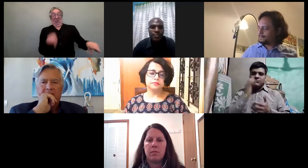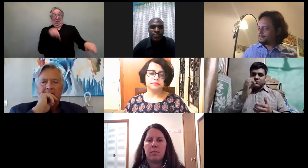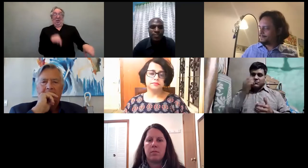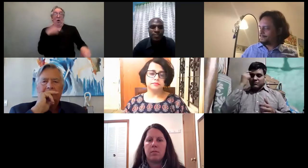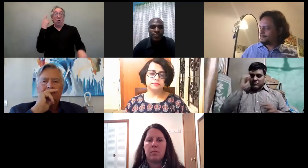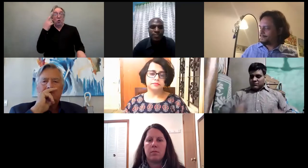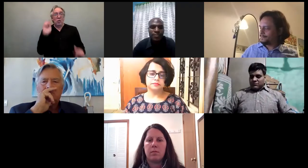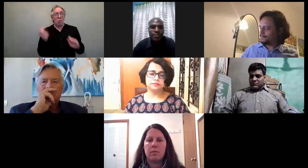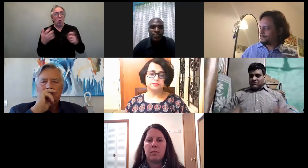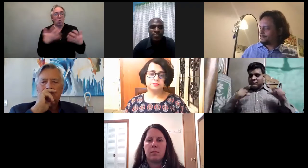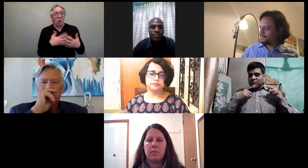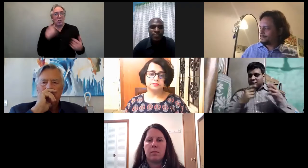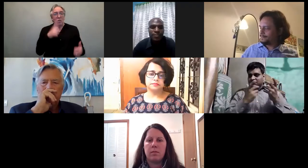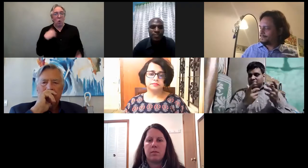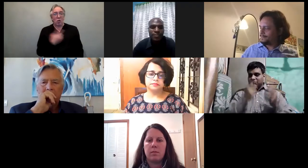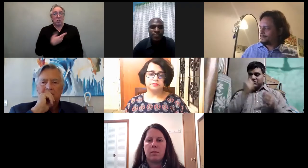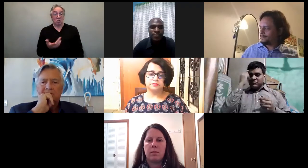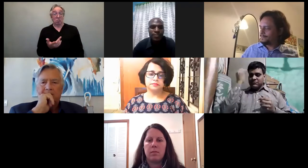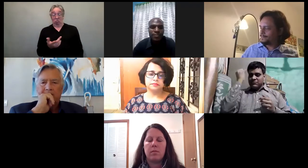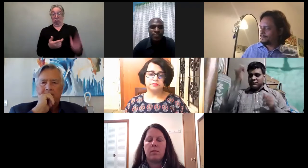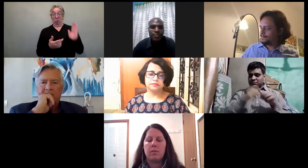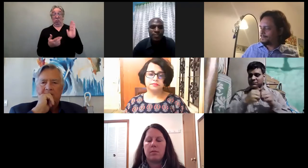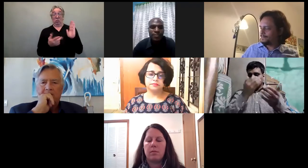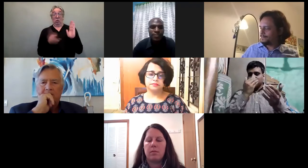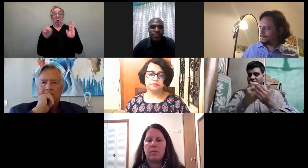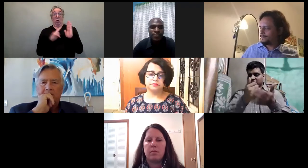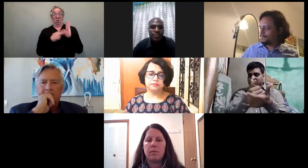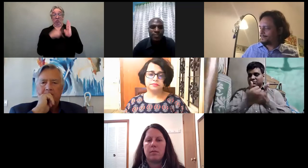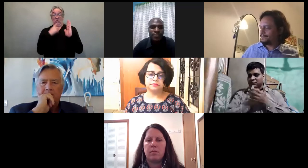which is there in UNCRPD.